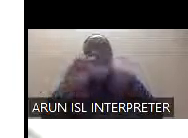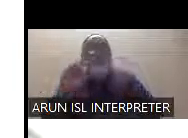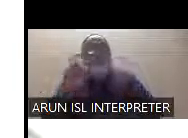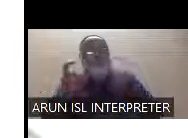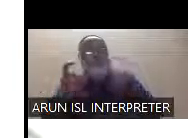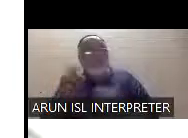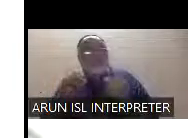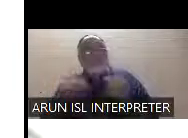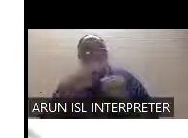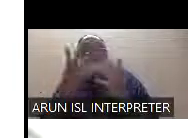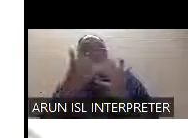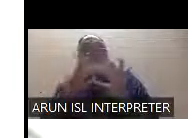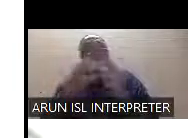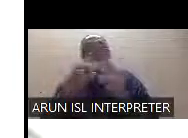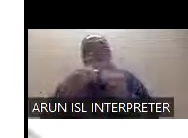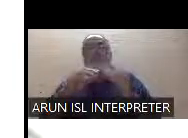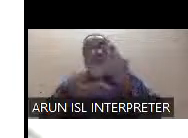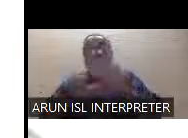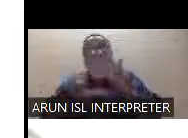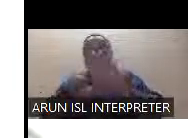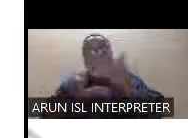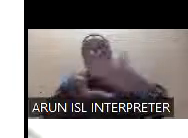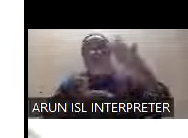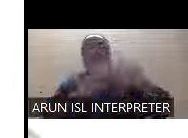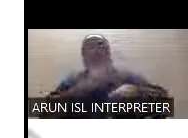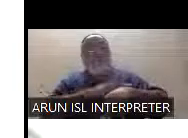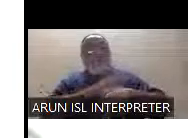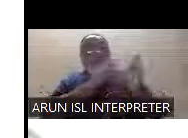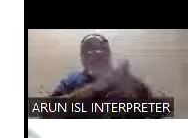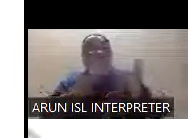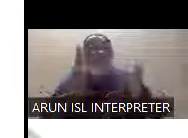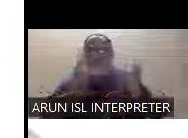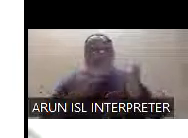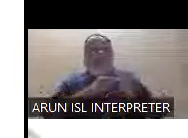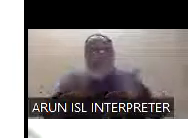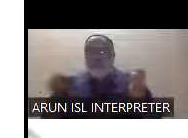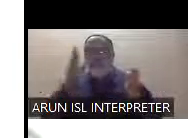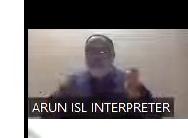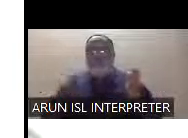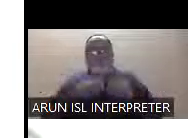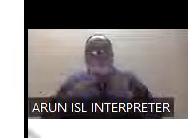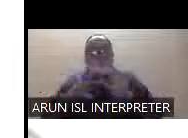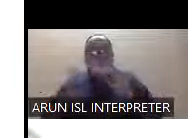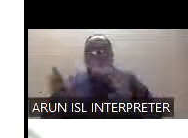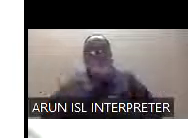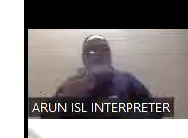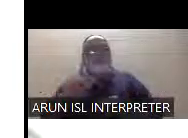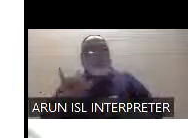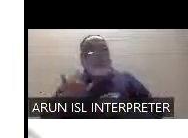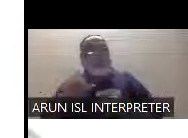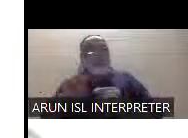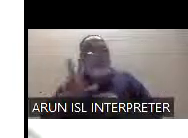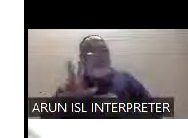were set. Some deadlines as early as way back, let me say rather, as July 2018. There were other deadlines